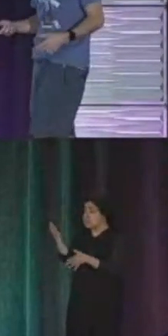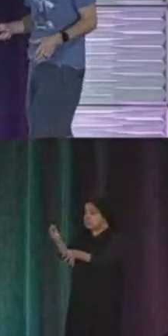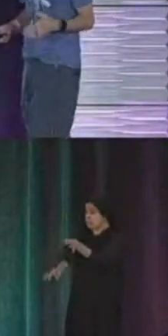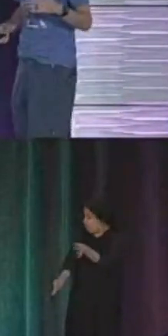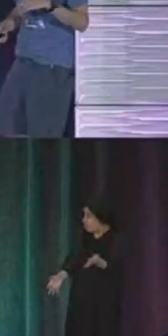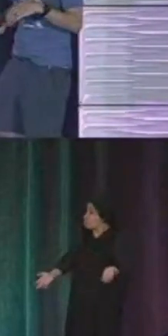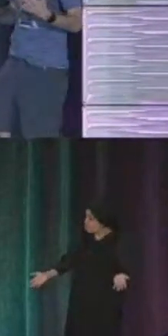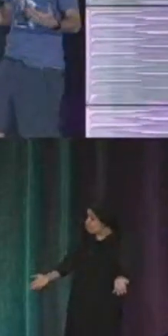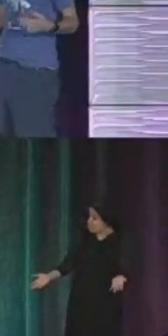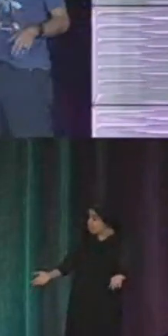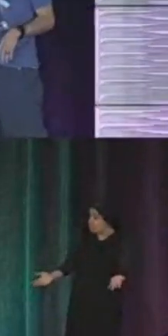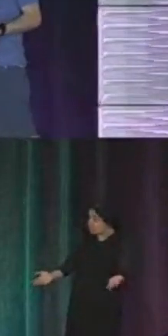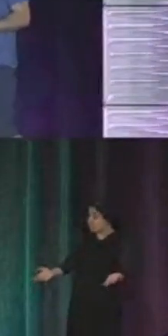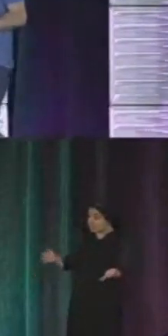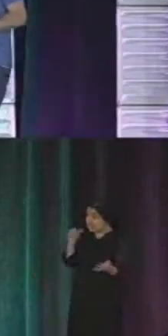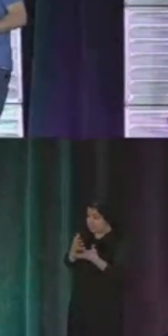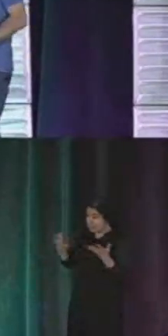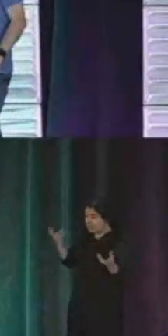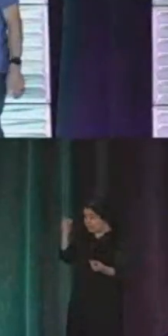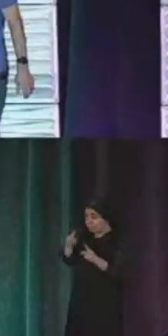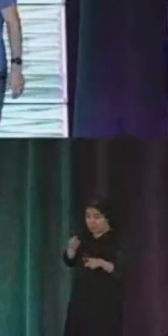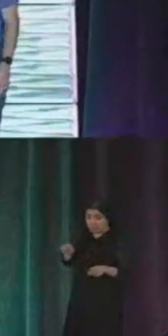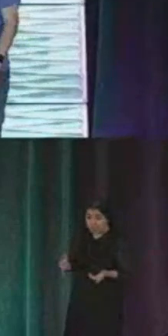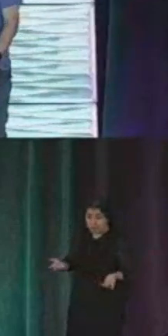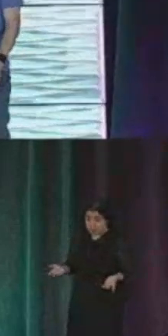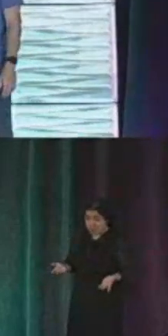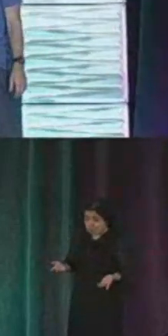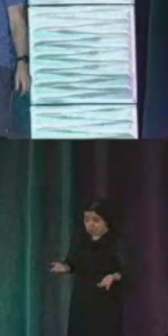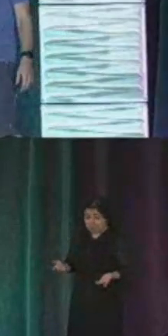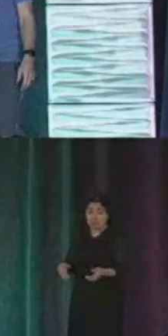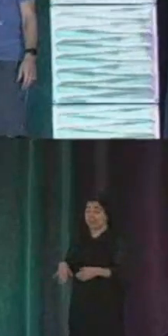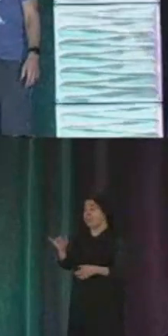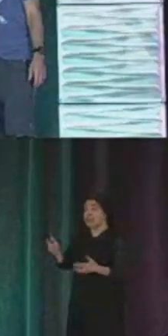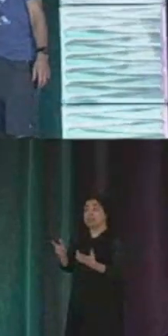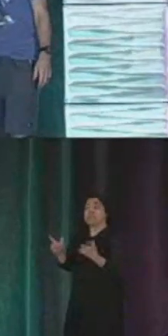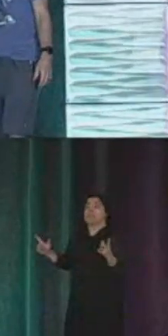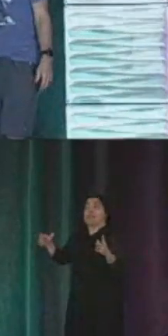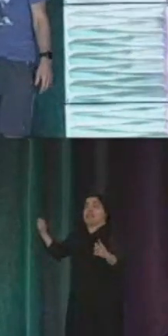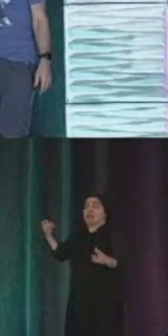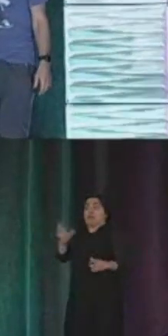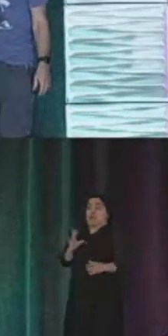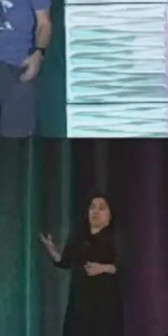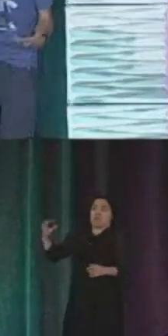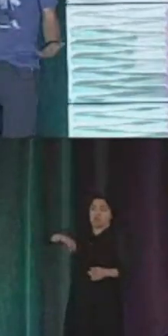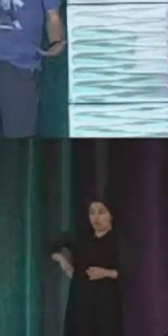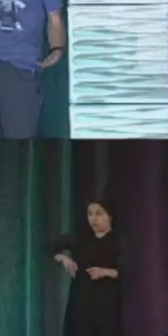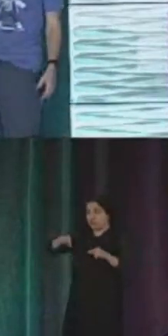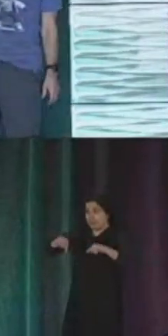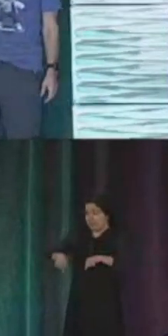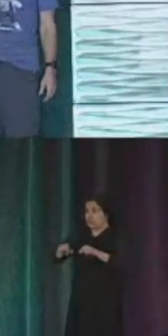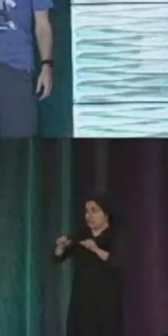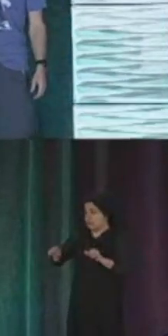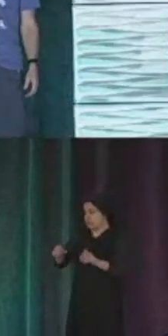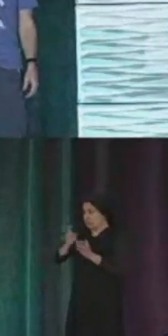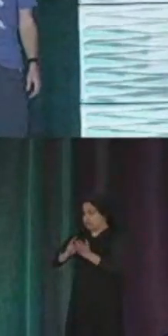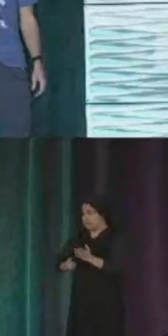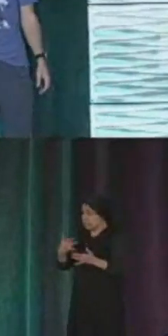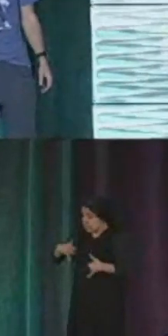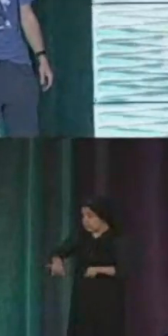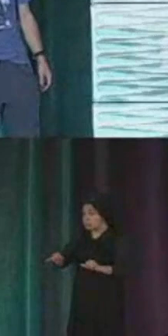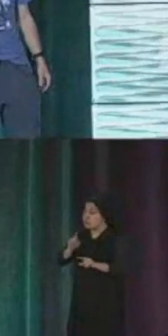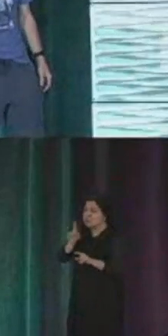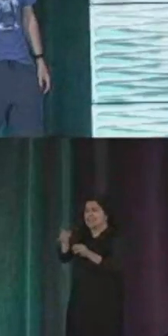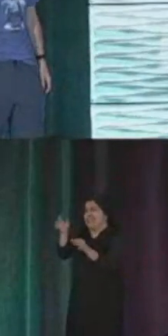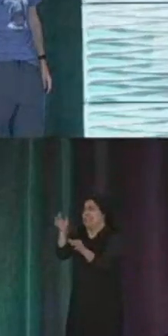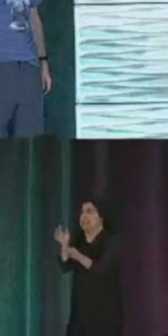simple. There's not a lot to think about there. And that was the biggest pro of this architecture, still is that it's a really, really